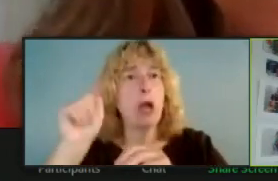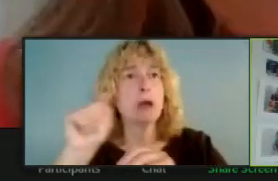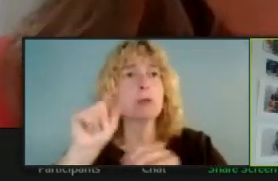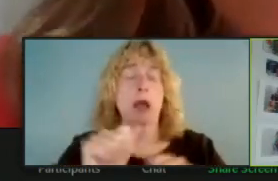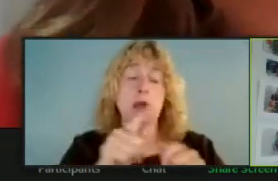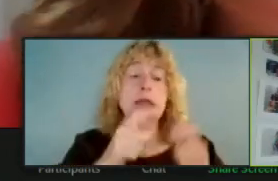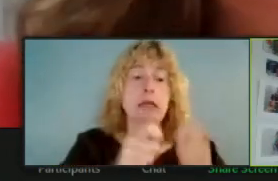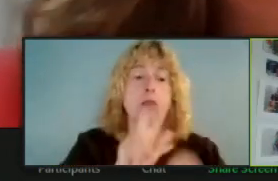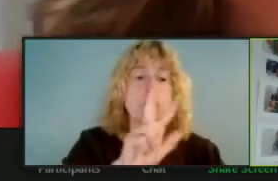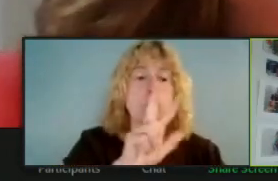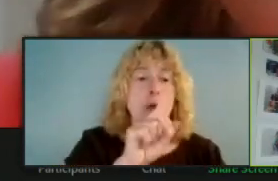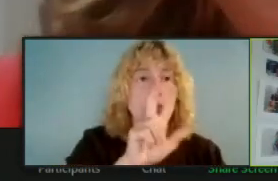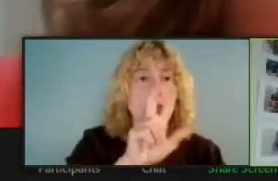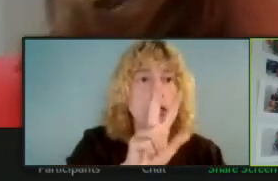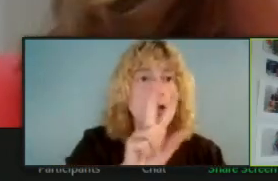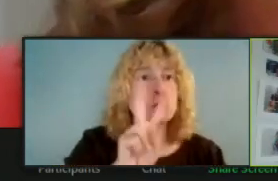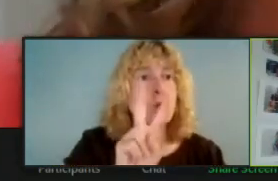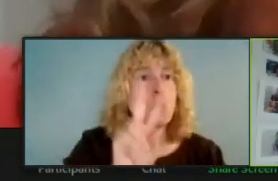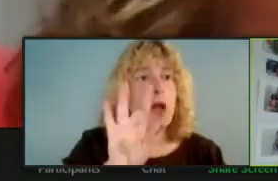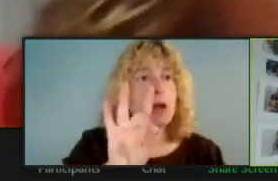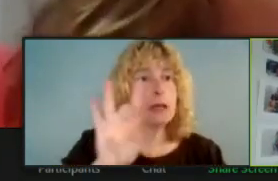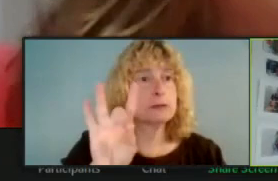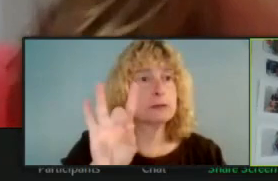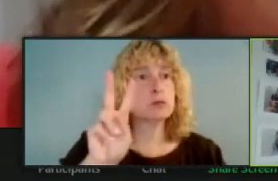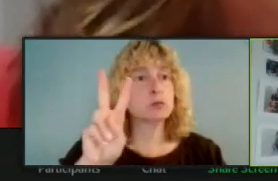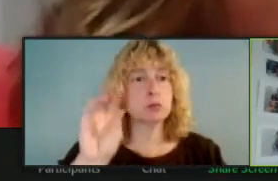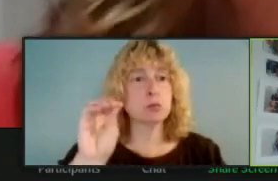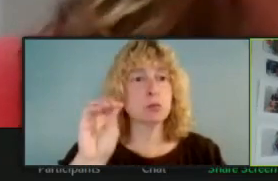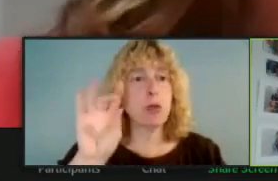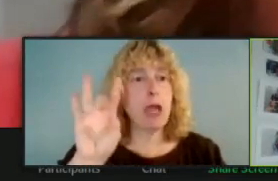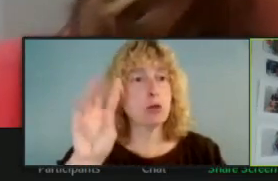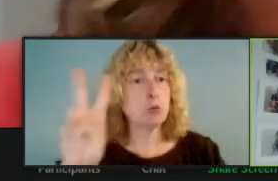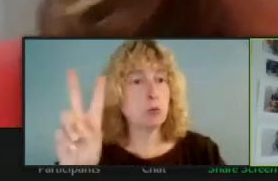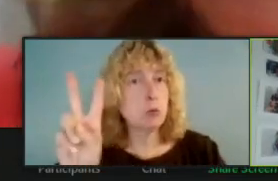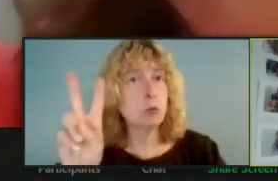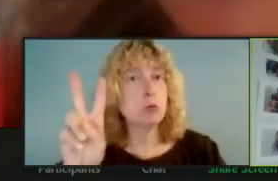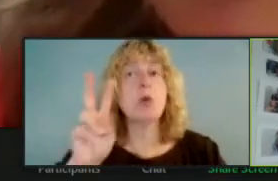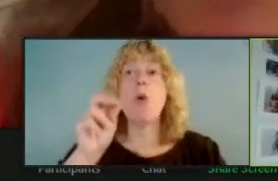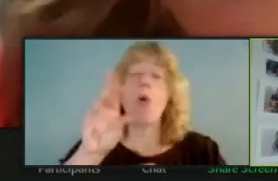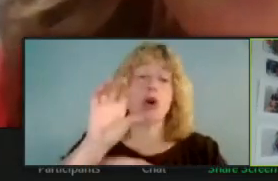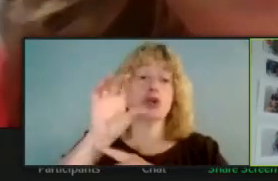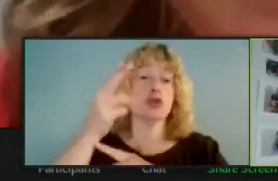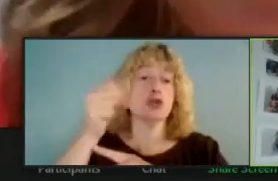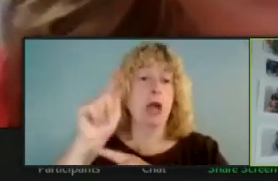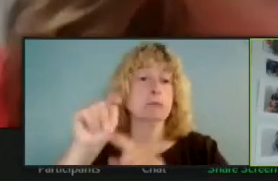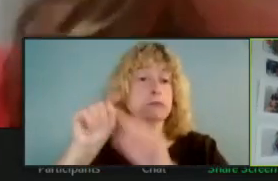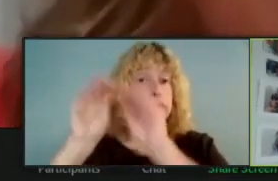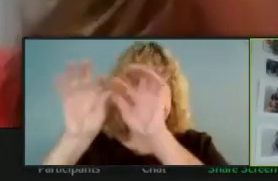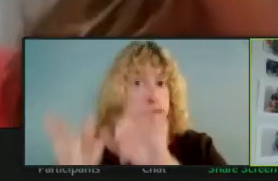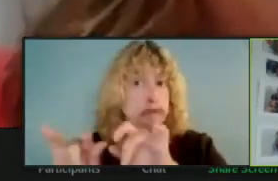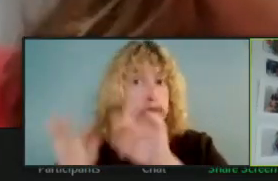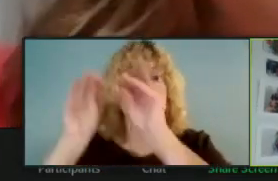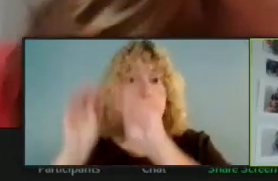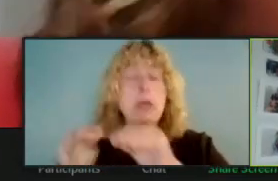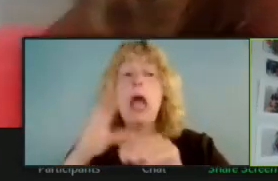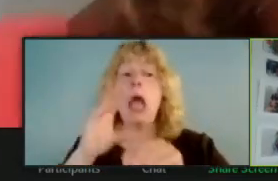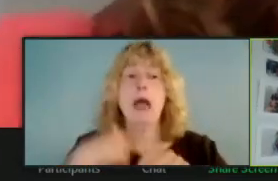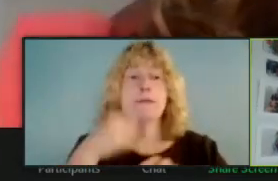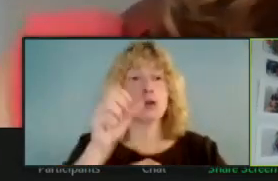313-288-2082. We're putting the survey in the chat one last time. You'll be registered for a $25 gift card.